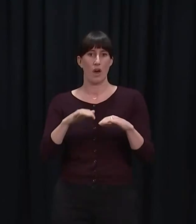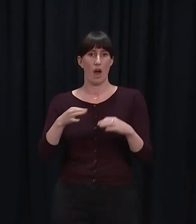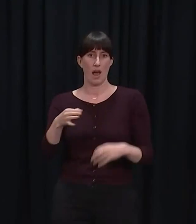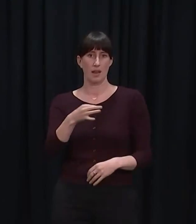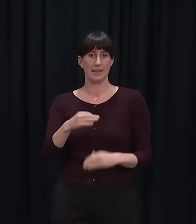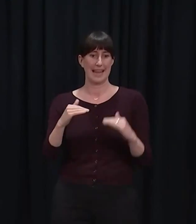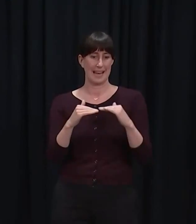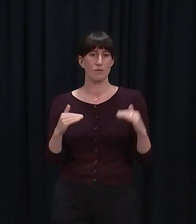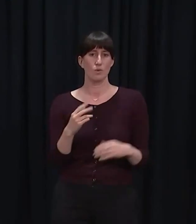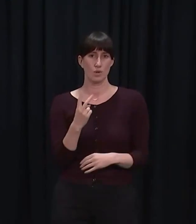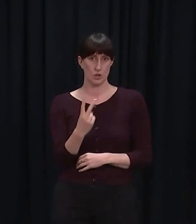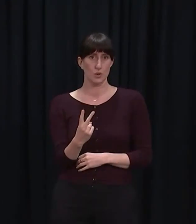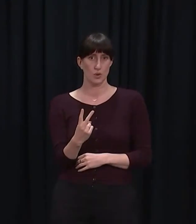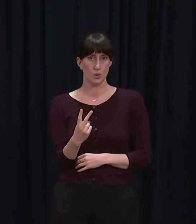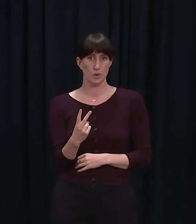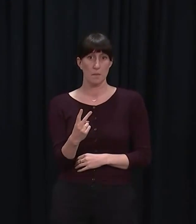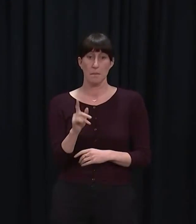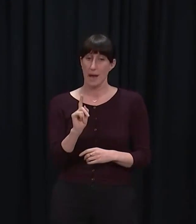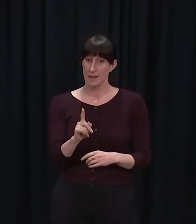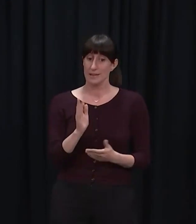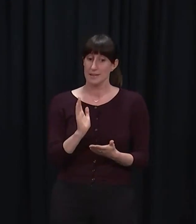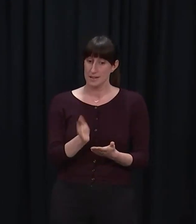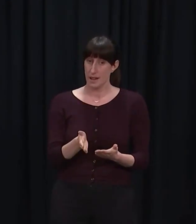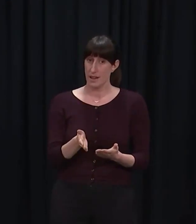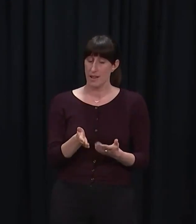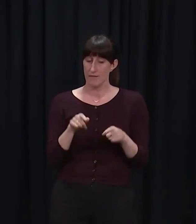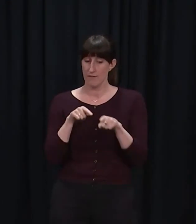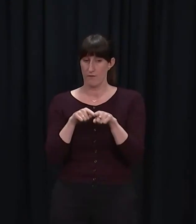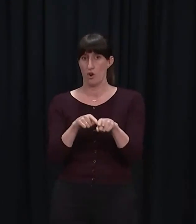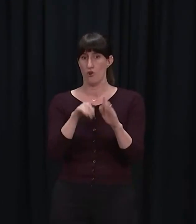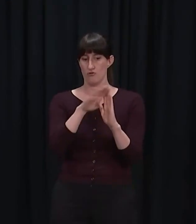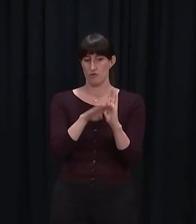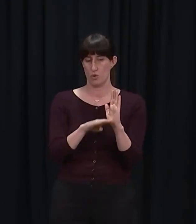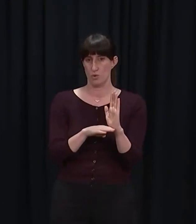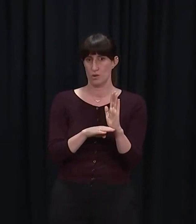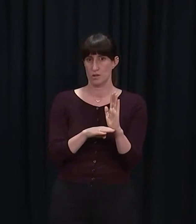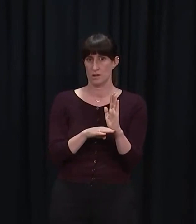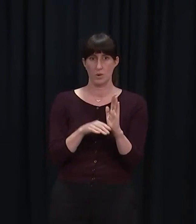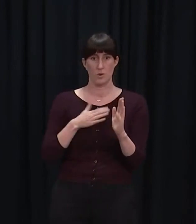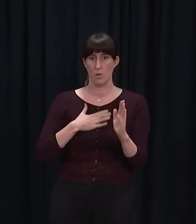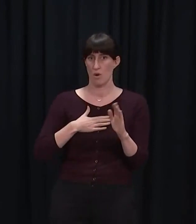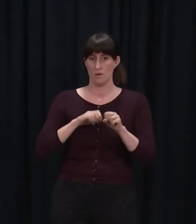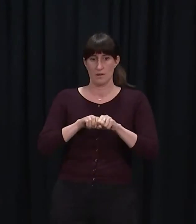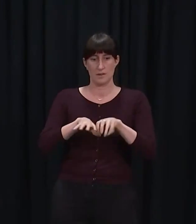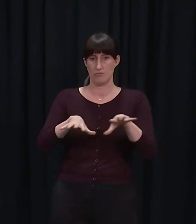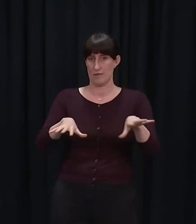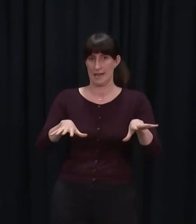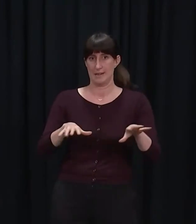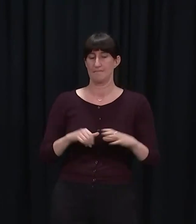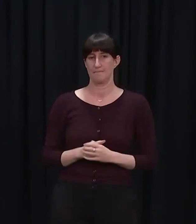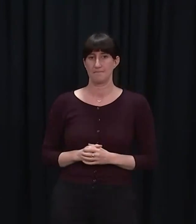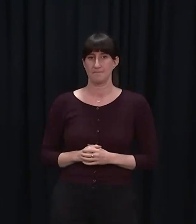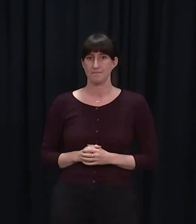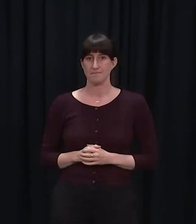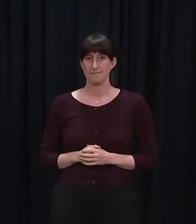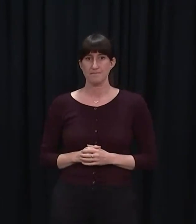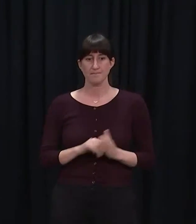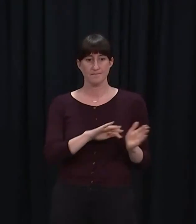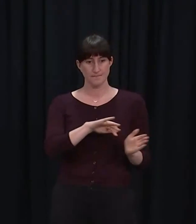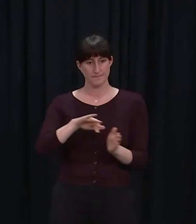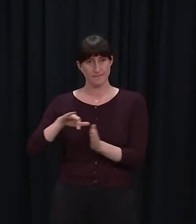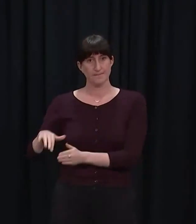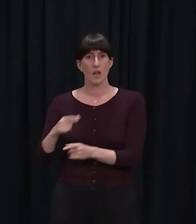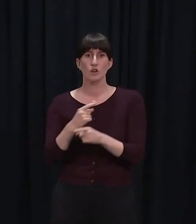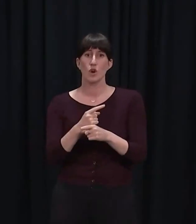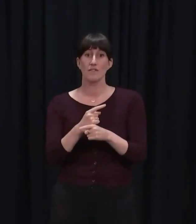Island to remain vigilant and to keep following those rules to help contain any potential spread. Moving on to